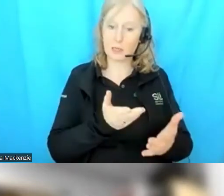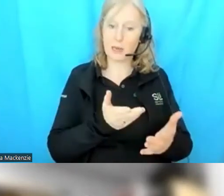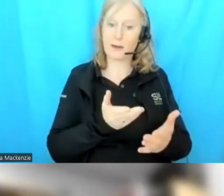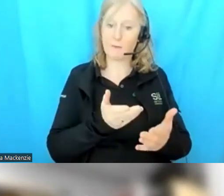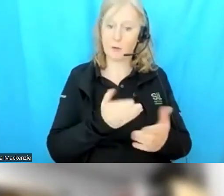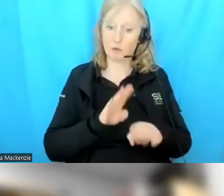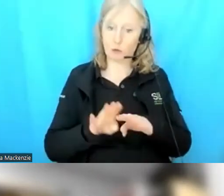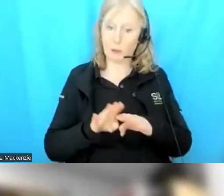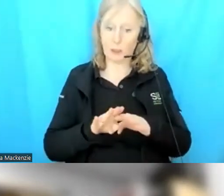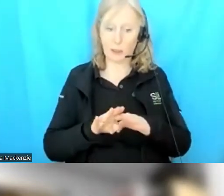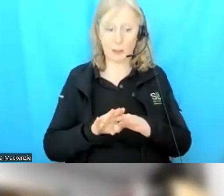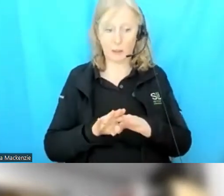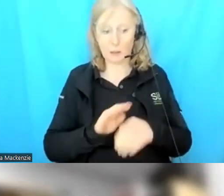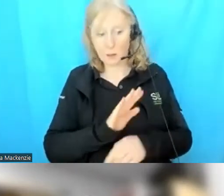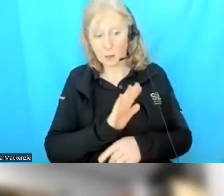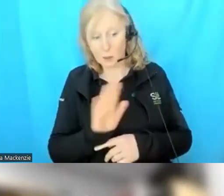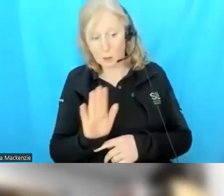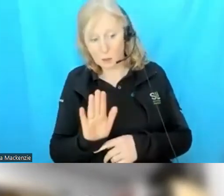thank you when you get off,